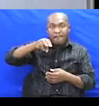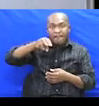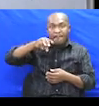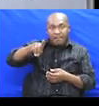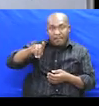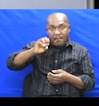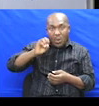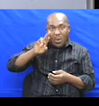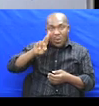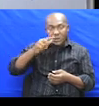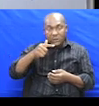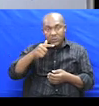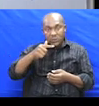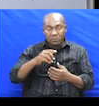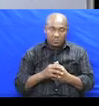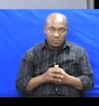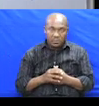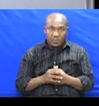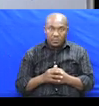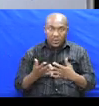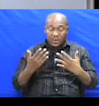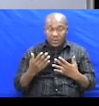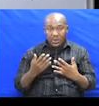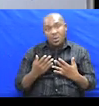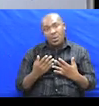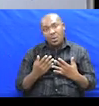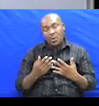To import European manufactured goods.